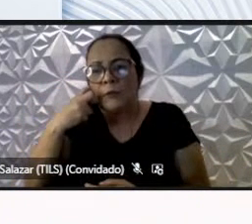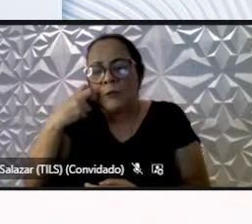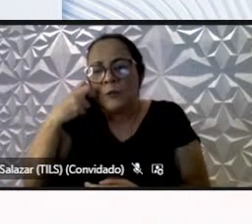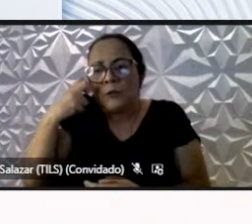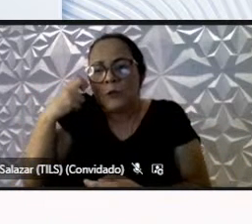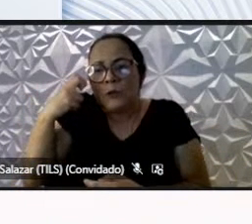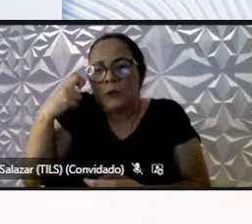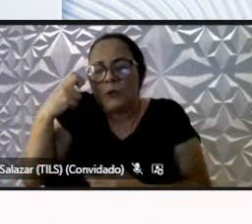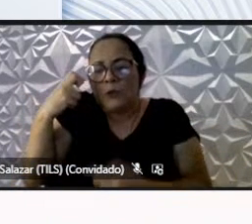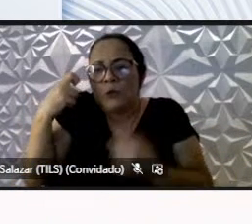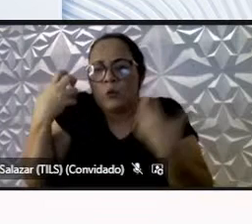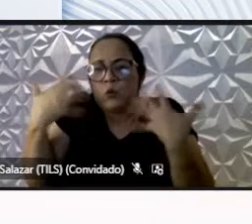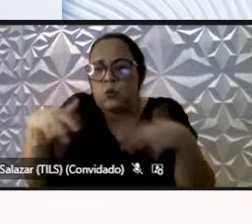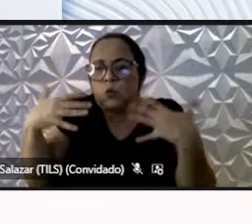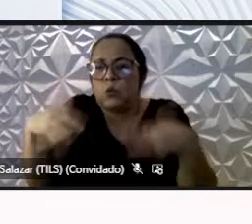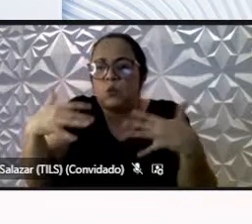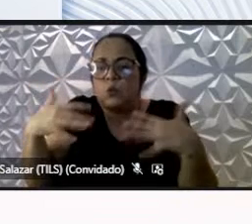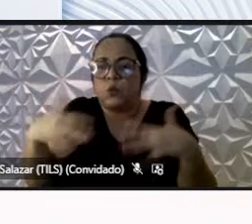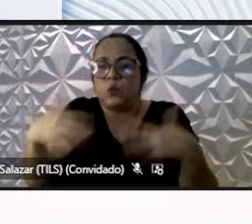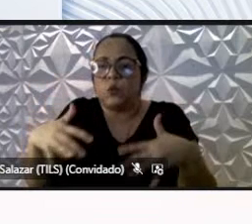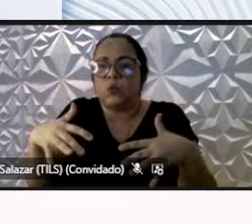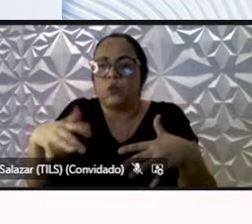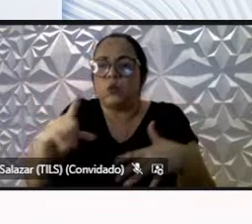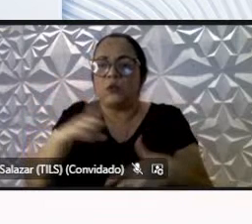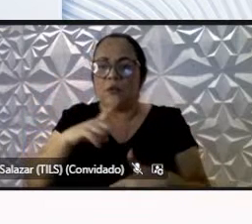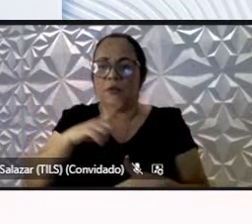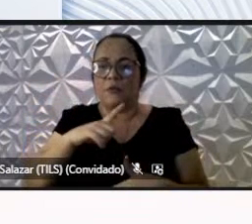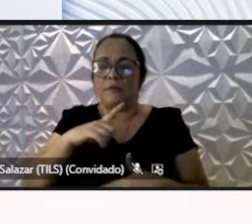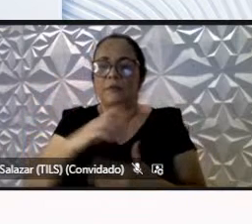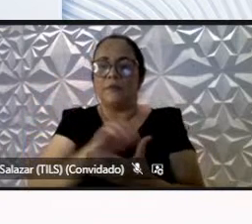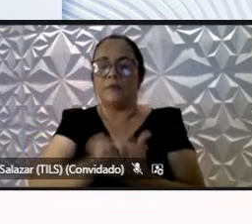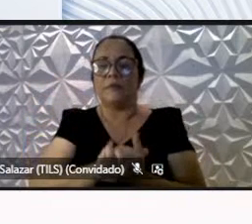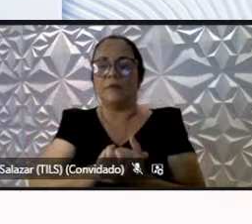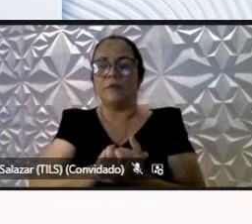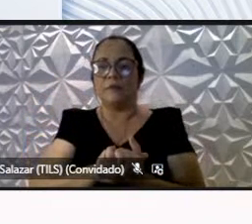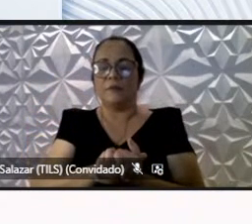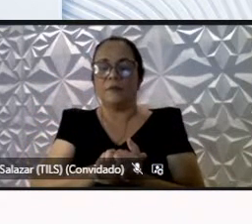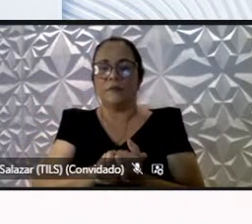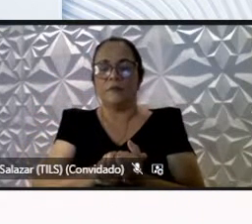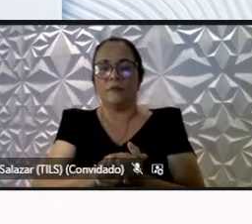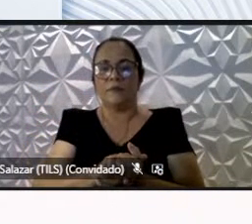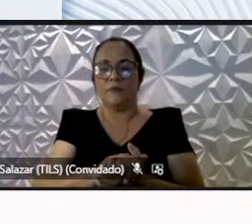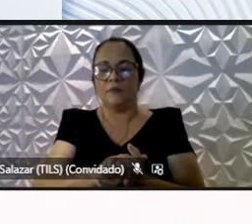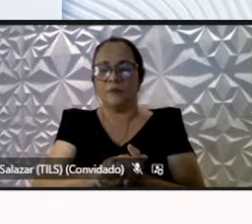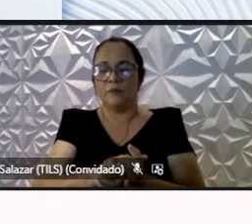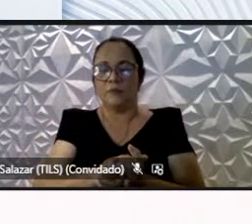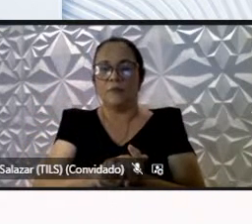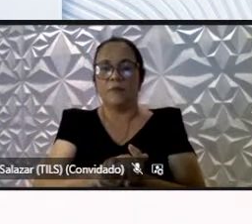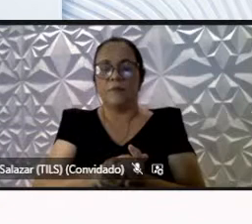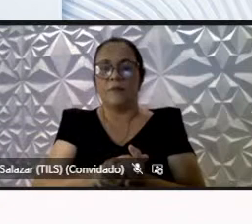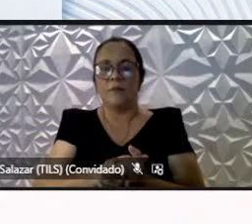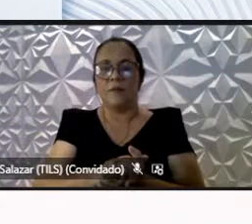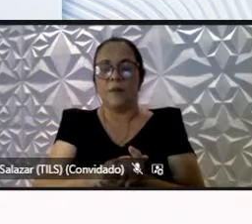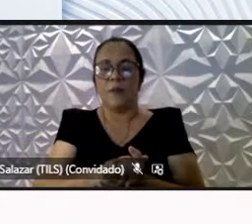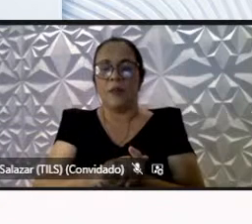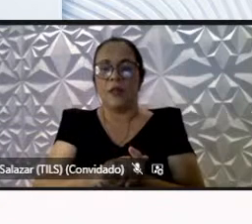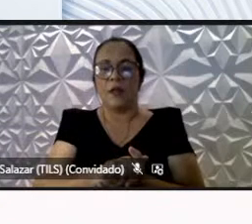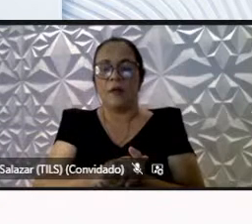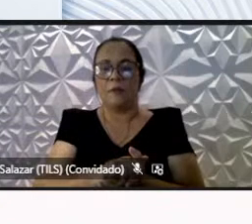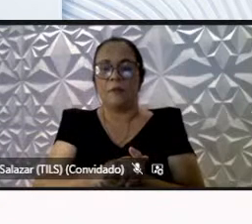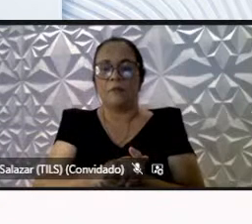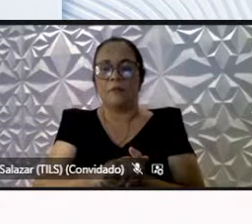para todos os envolvidos. The criminal justice system, by trying to separate and condemn